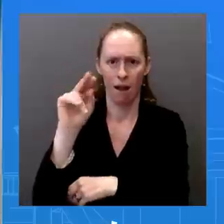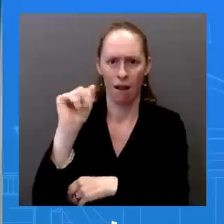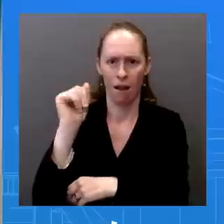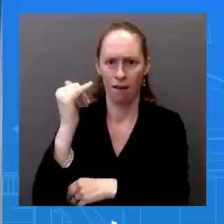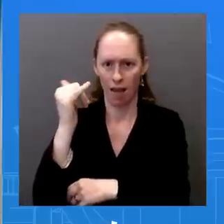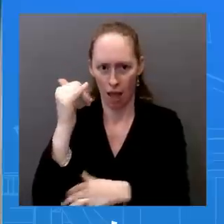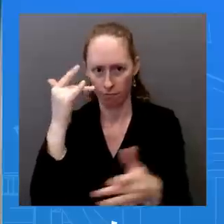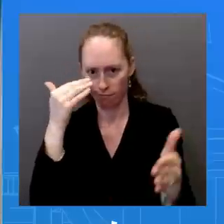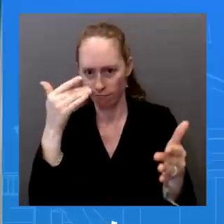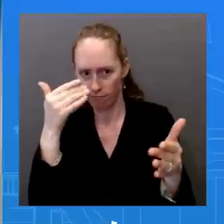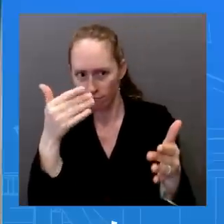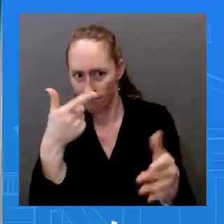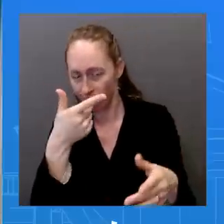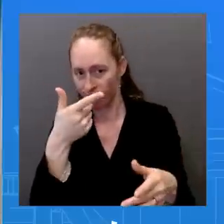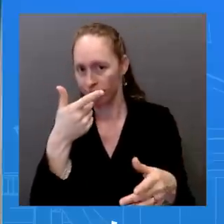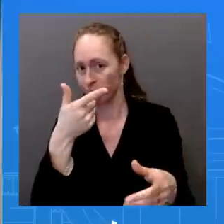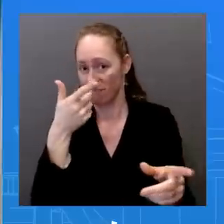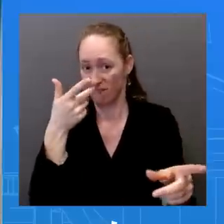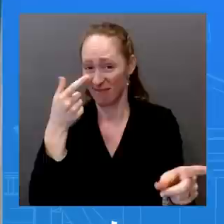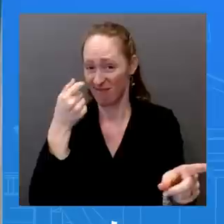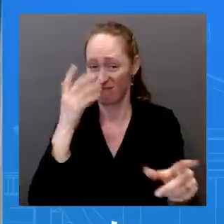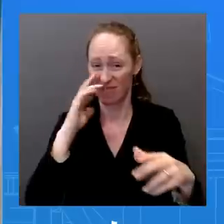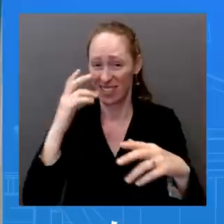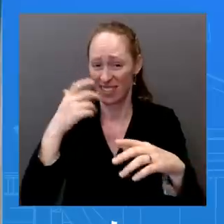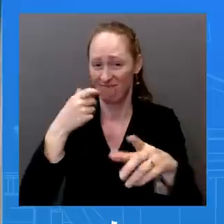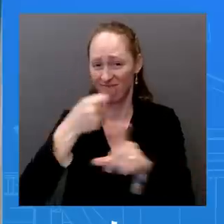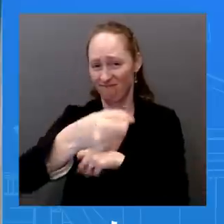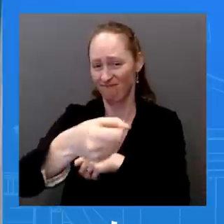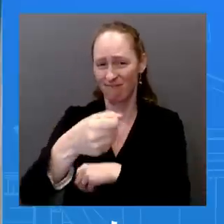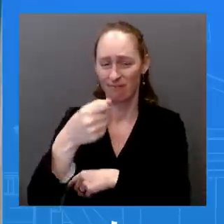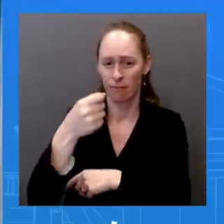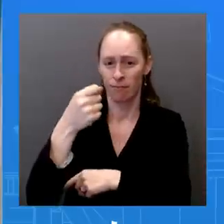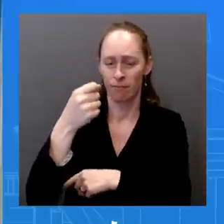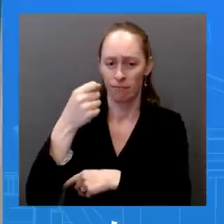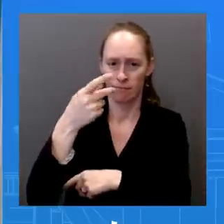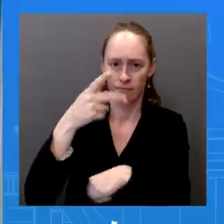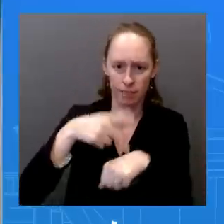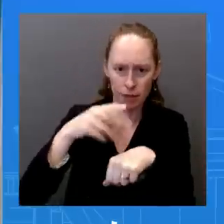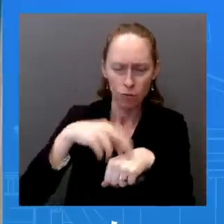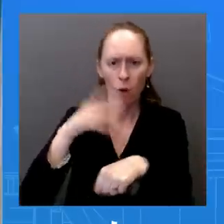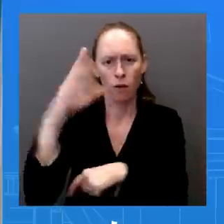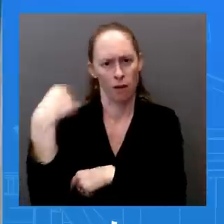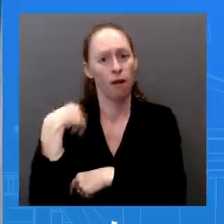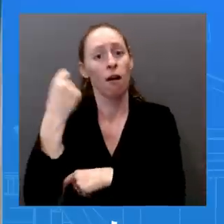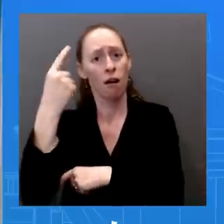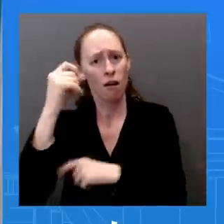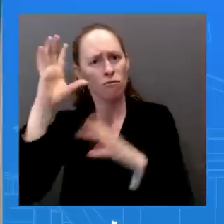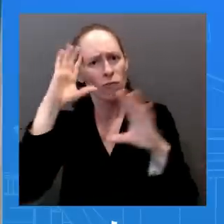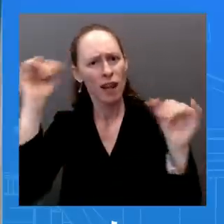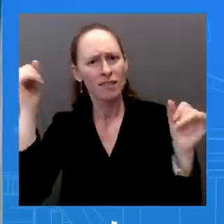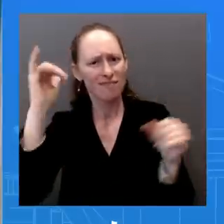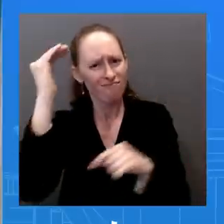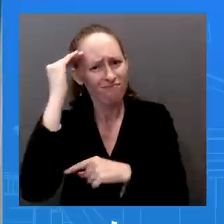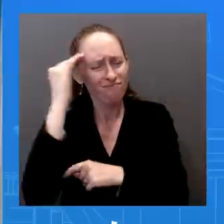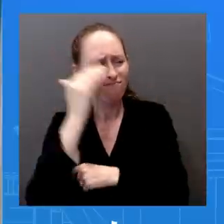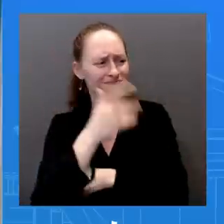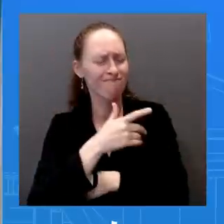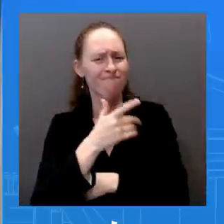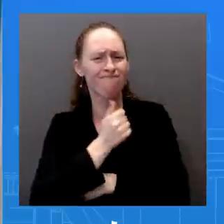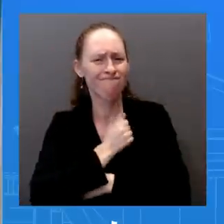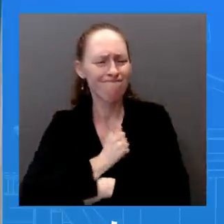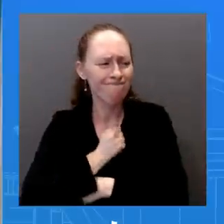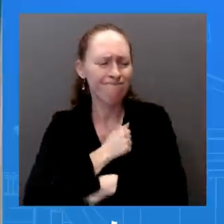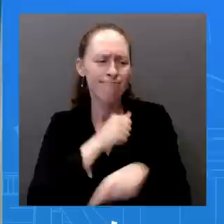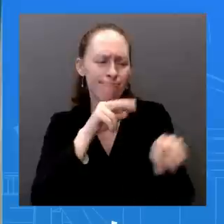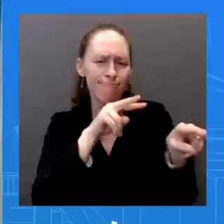Rico in our prayers. I want to provide a brief overview of our response to date. On Sunday, before the hurricane made